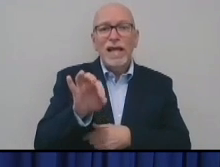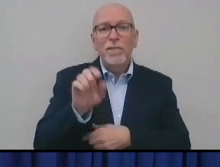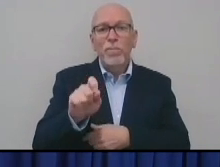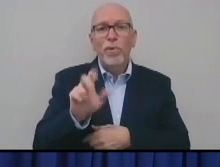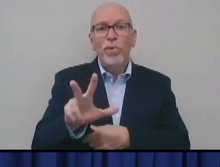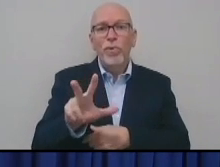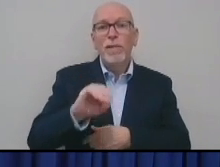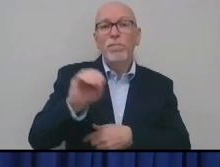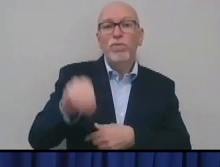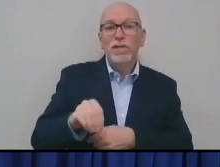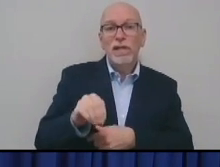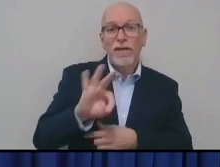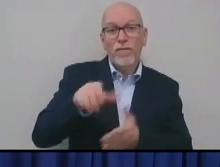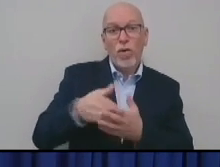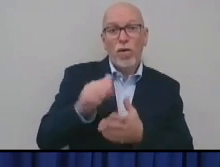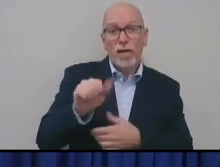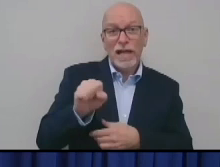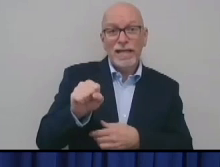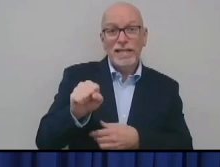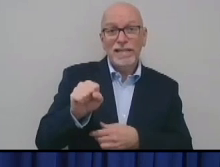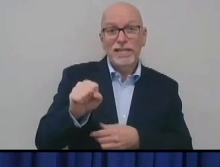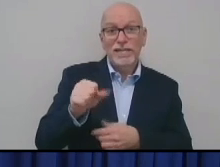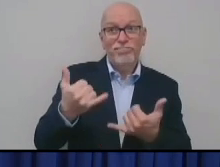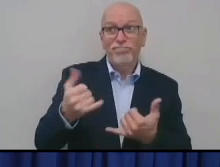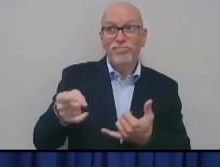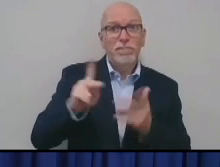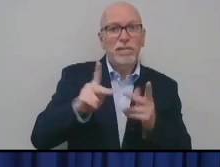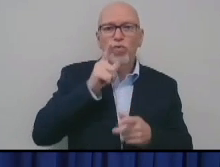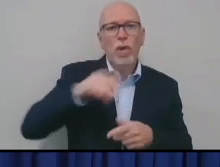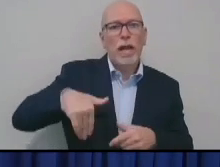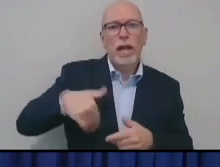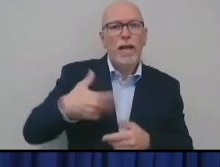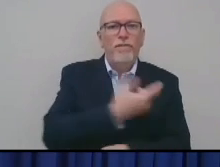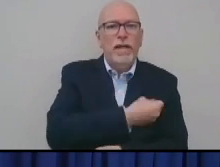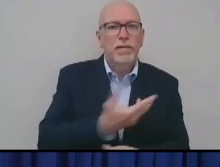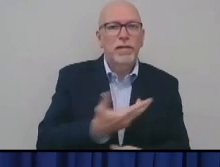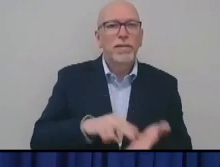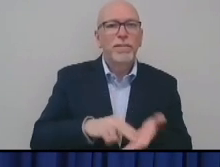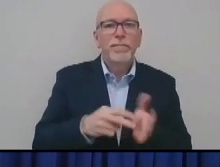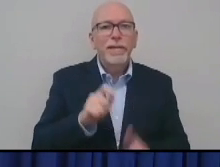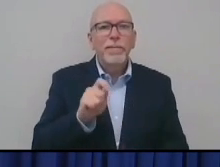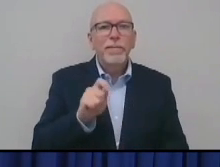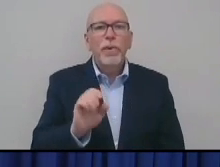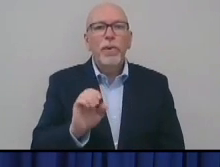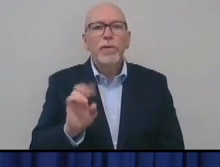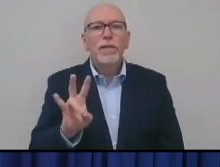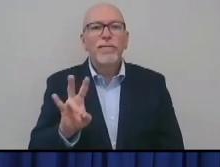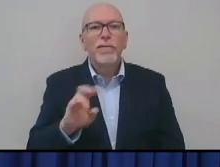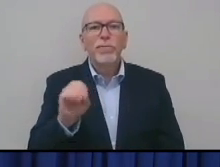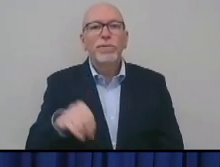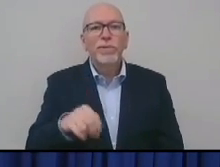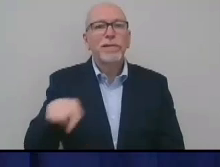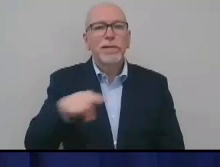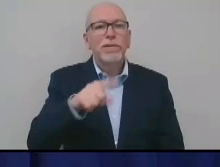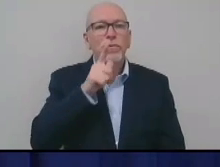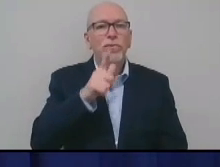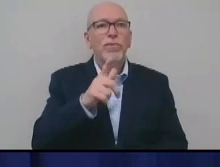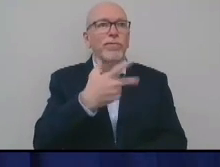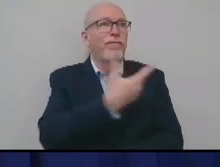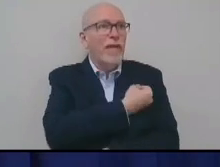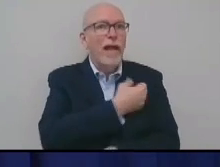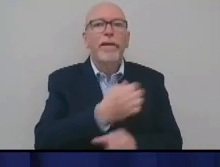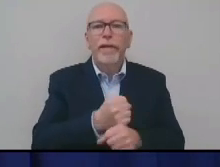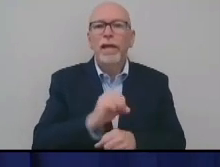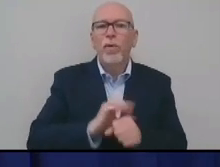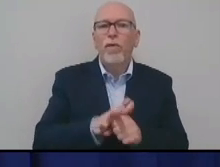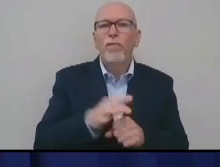99.3% of our cases are from unvaccinated individuals. So you can do the math. That's only 0.7% of people who are vaccinated who actually get COVID. And we continue to see those in